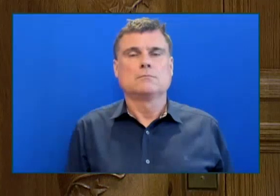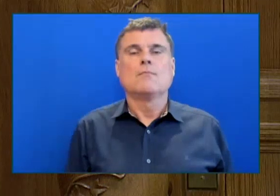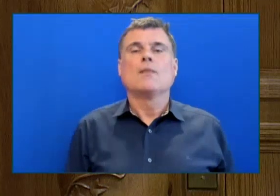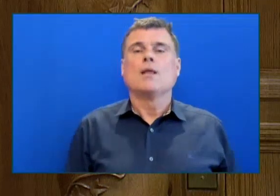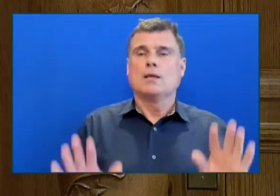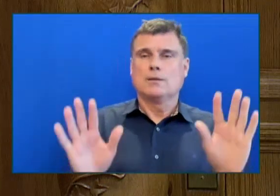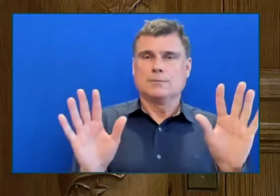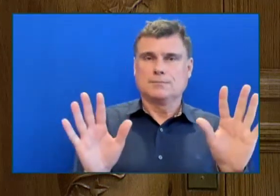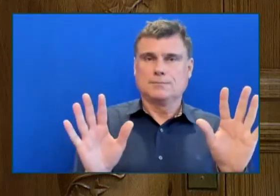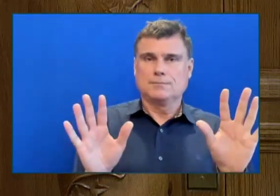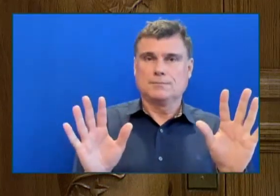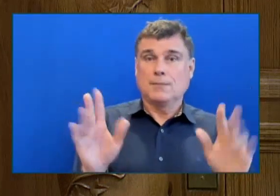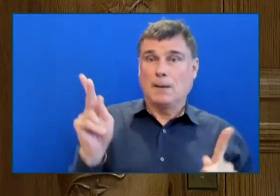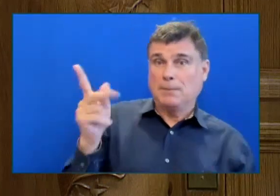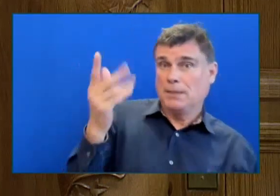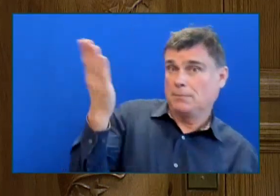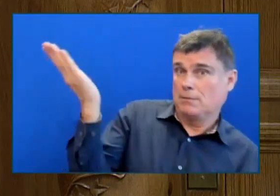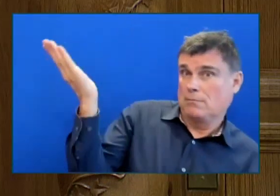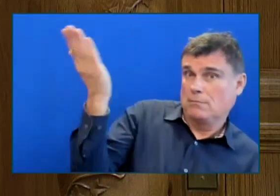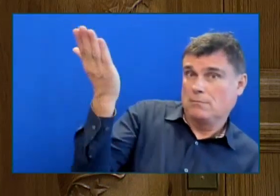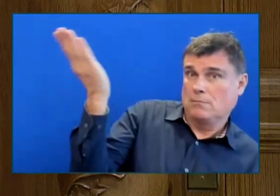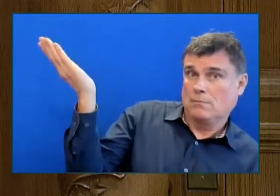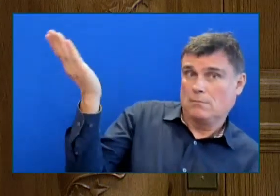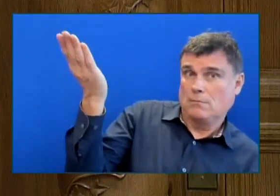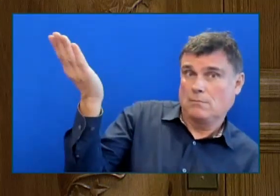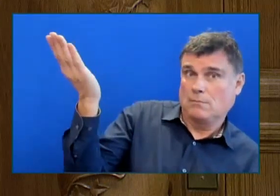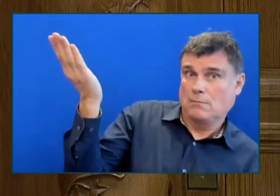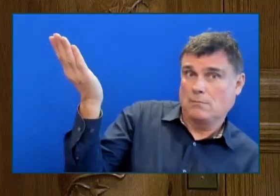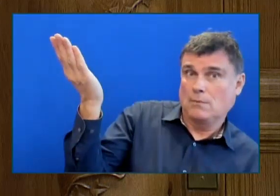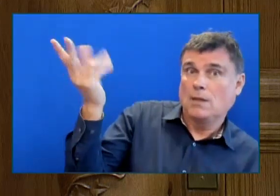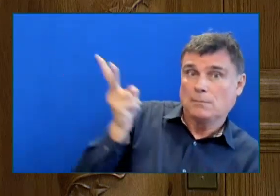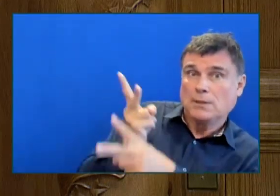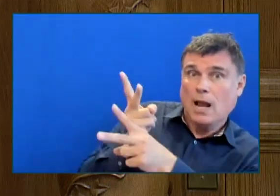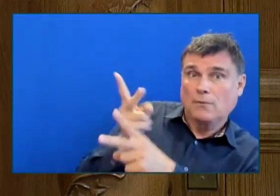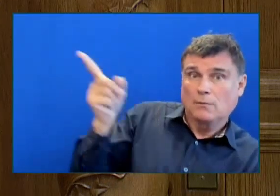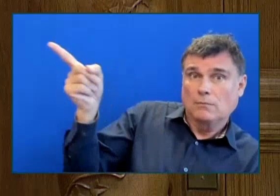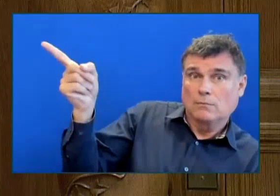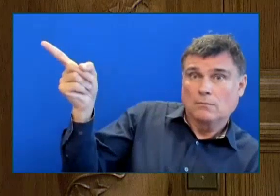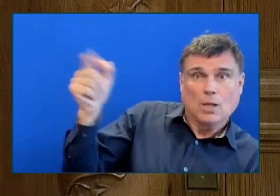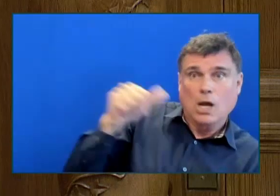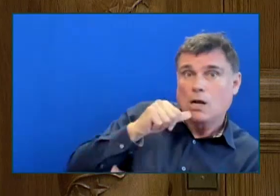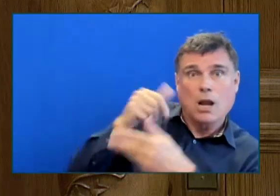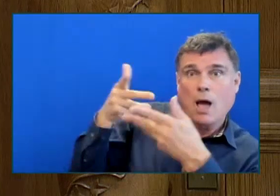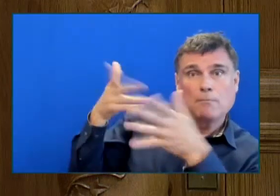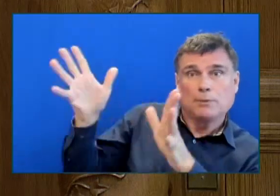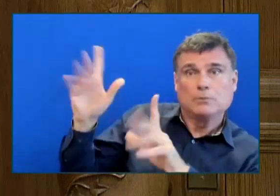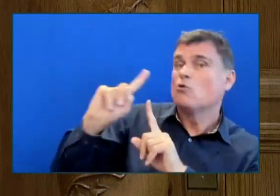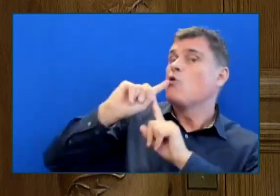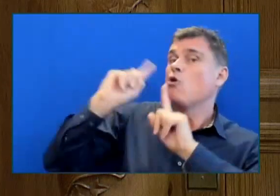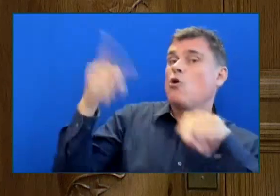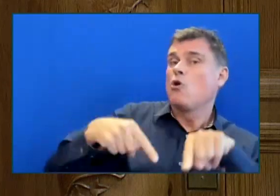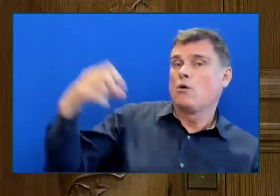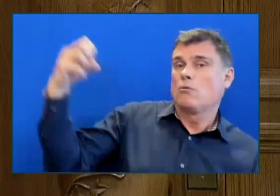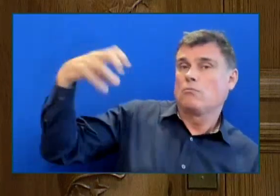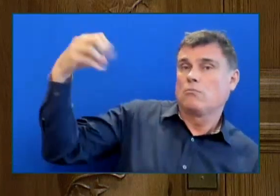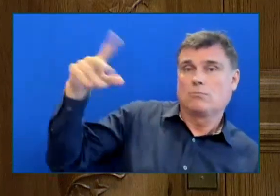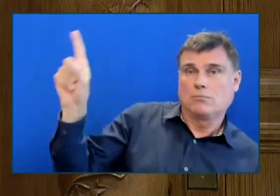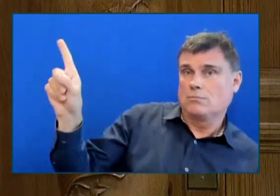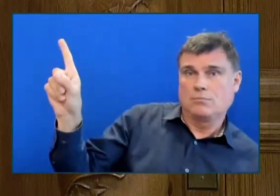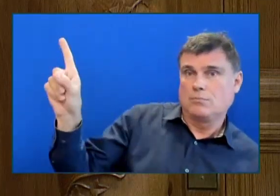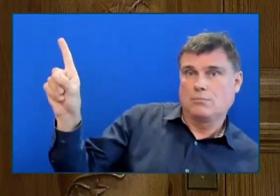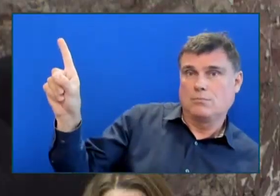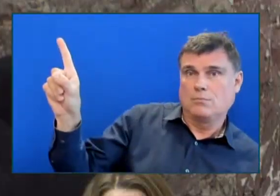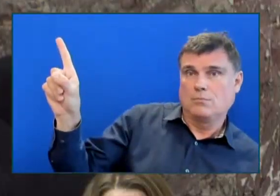Don't make any responses to any questions or answer. Minister of Health. Honourable